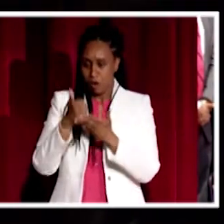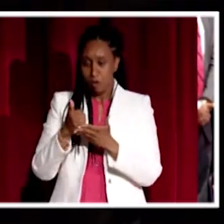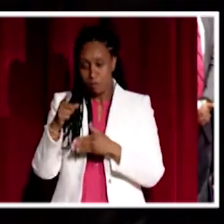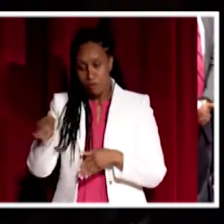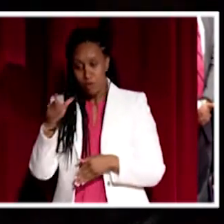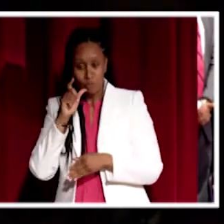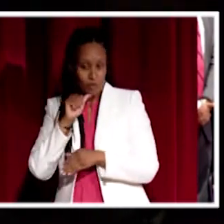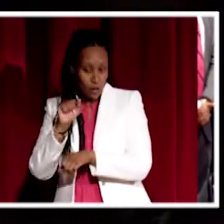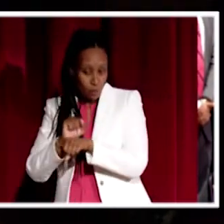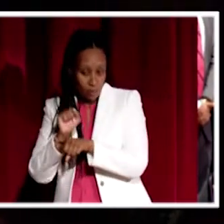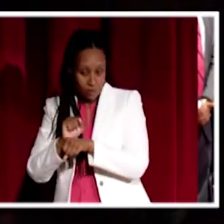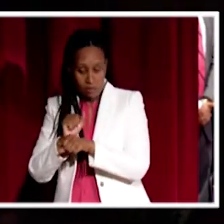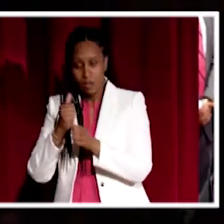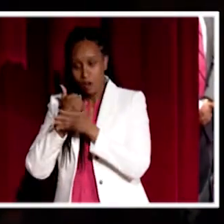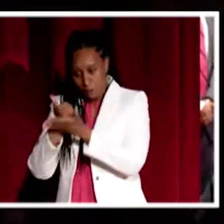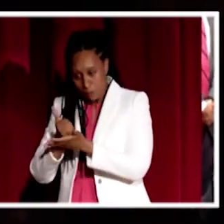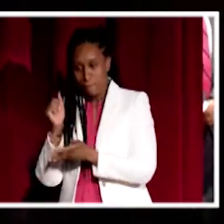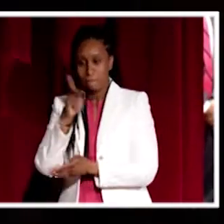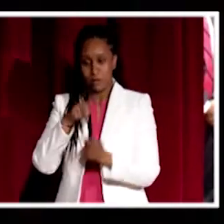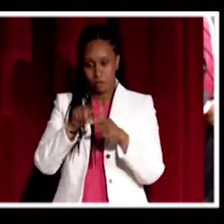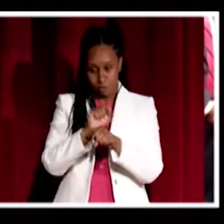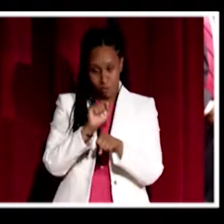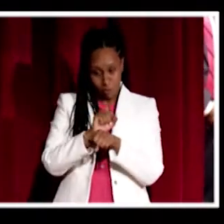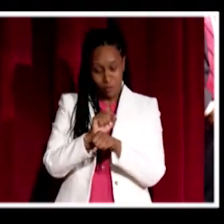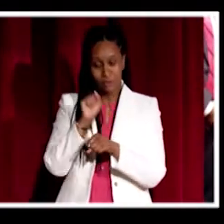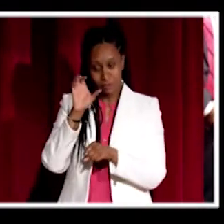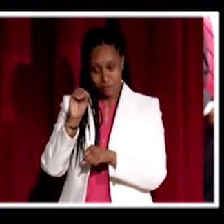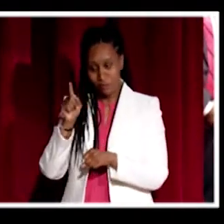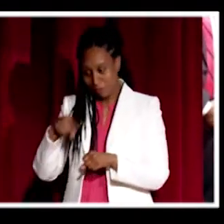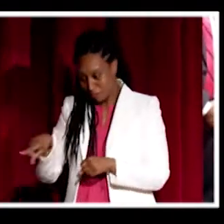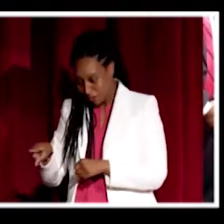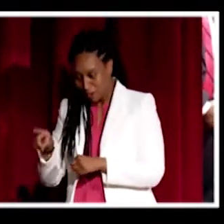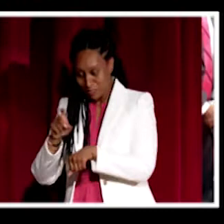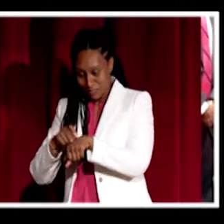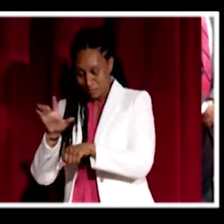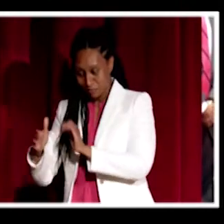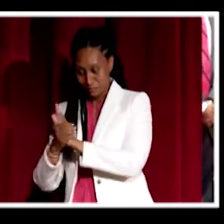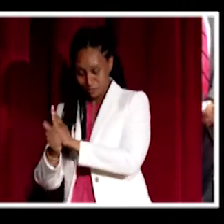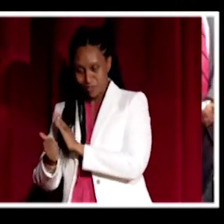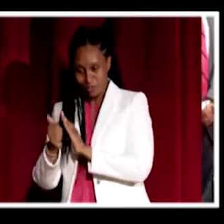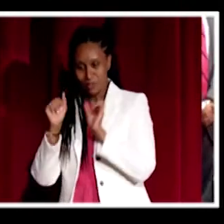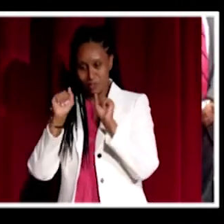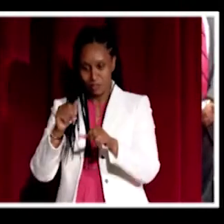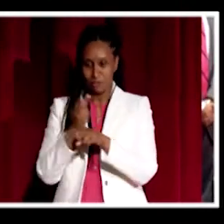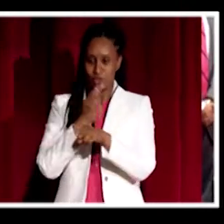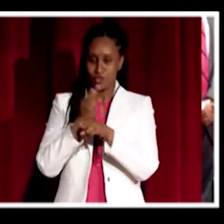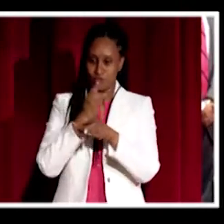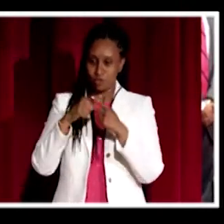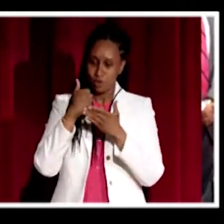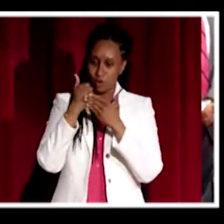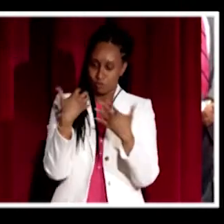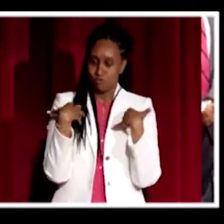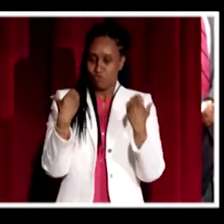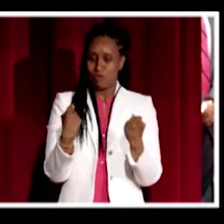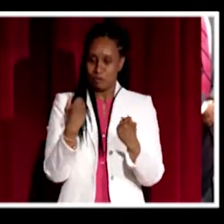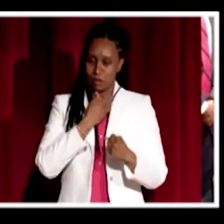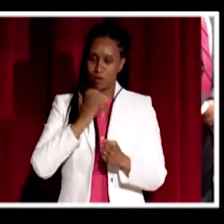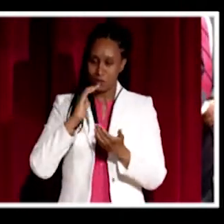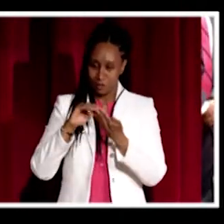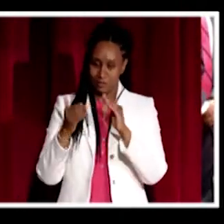residents to work so that their time and talent will be used to help strengthen and build this